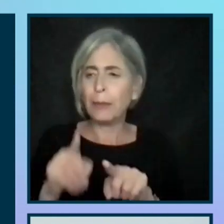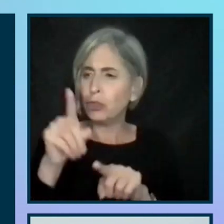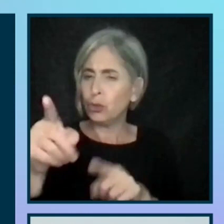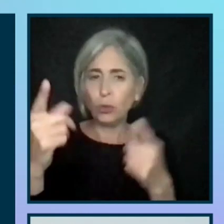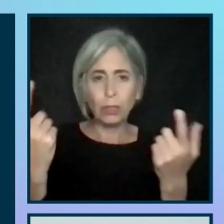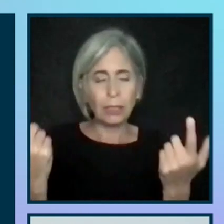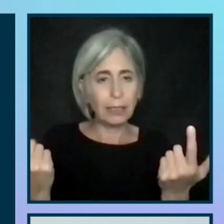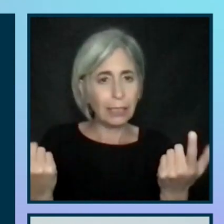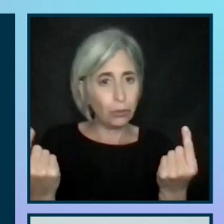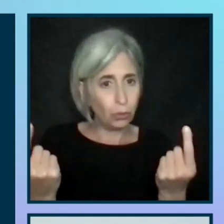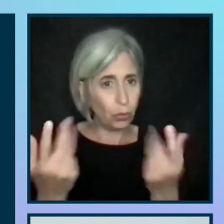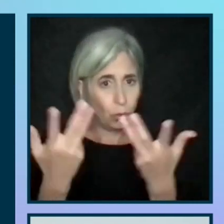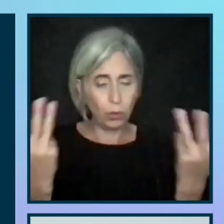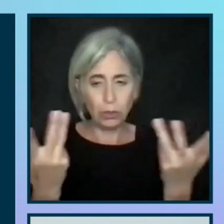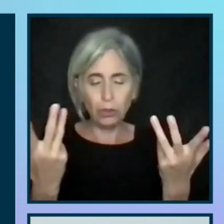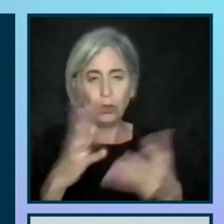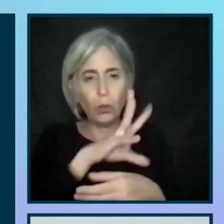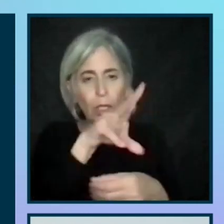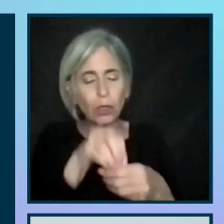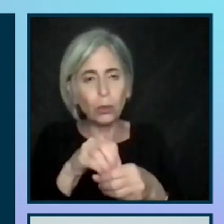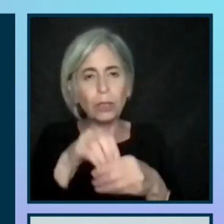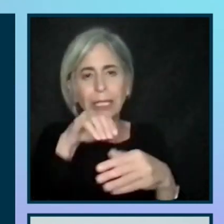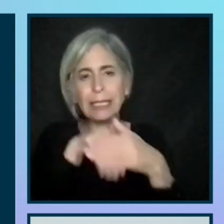incorporate accessibility into your process.